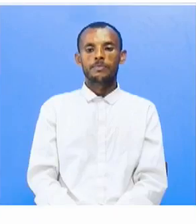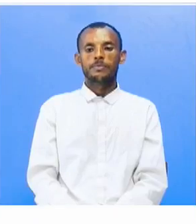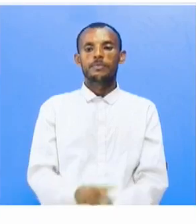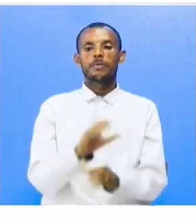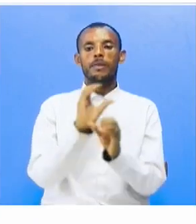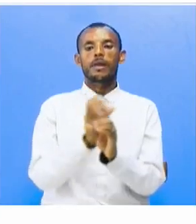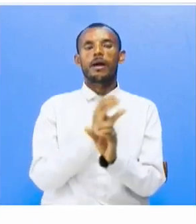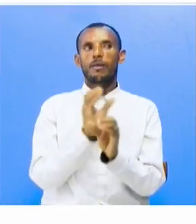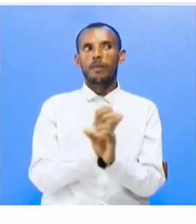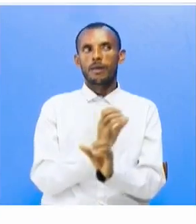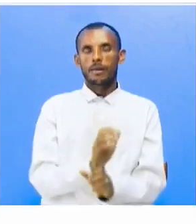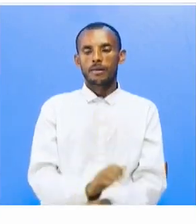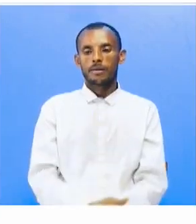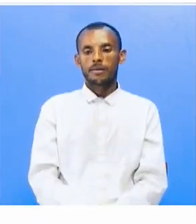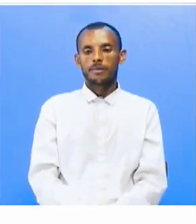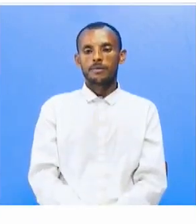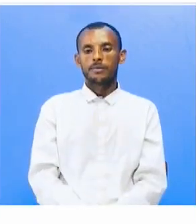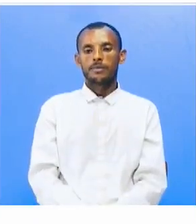Calculate